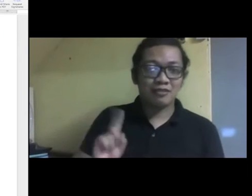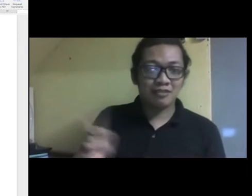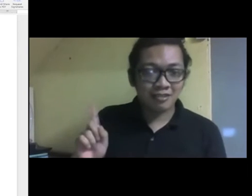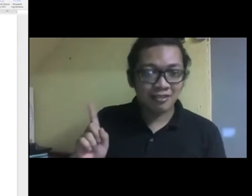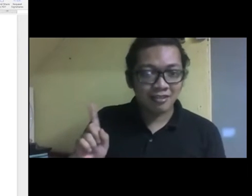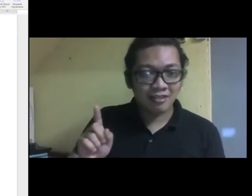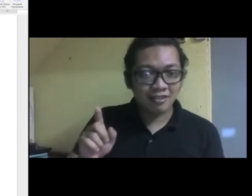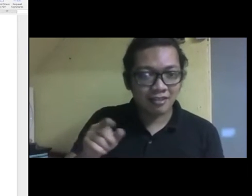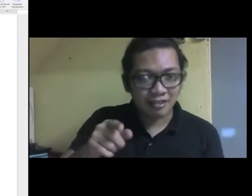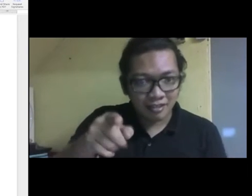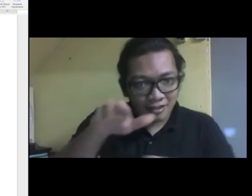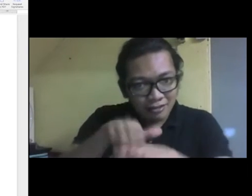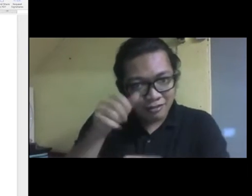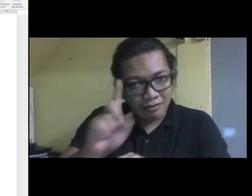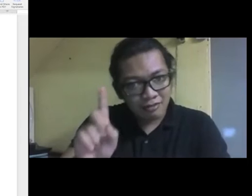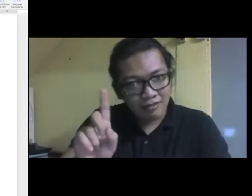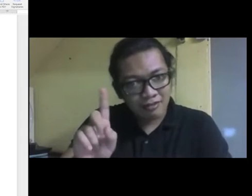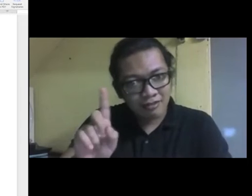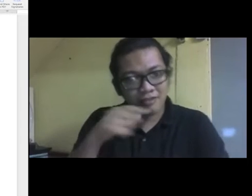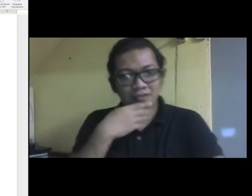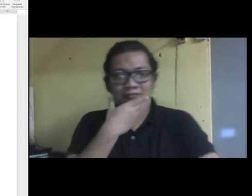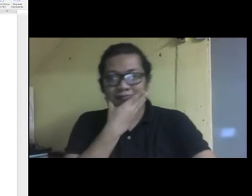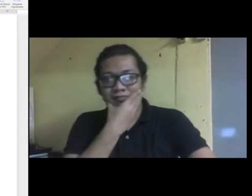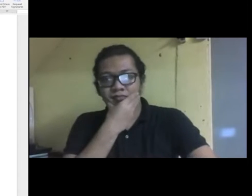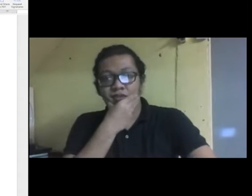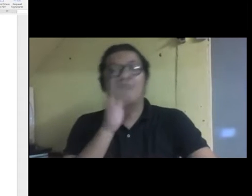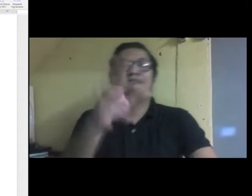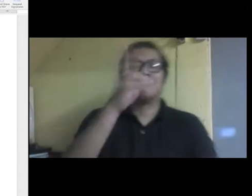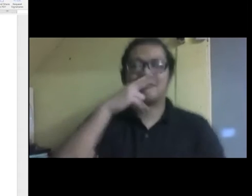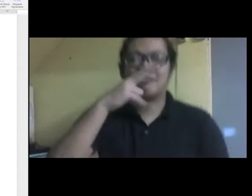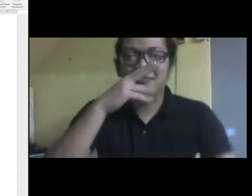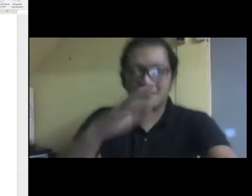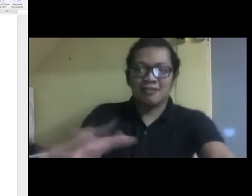you call him what?